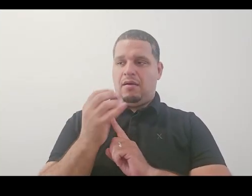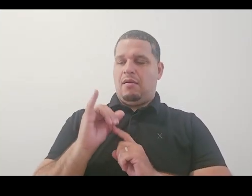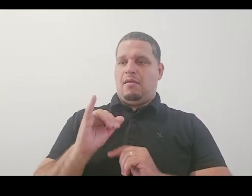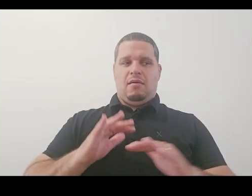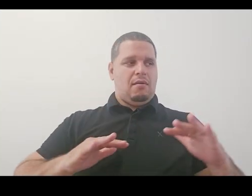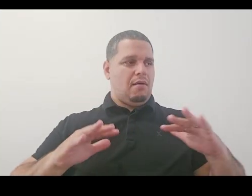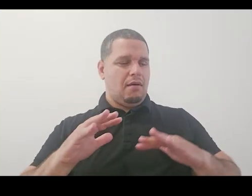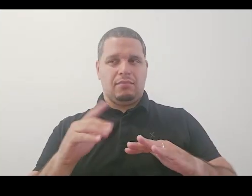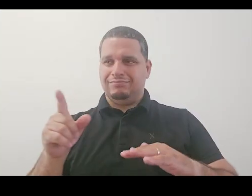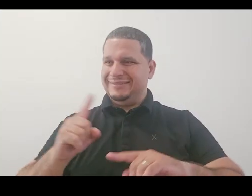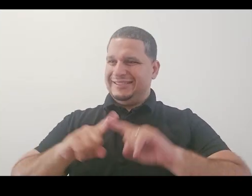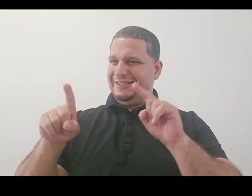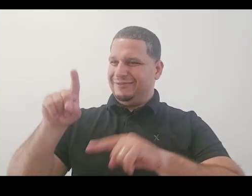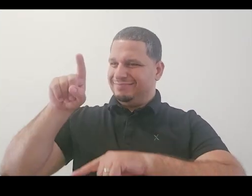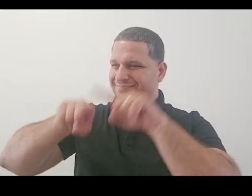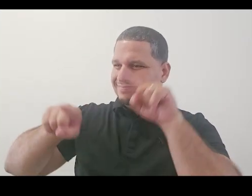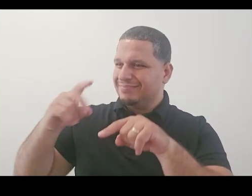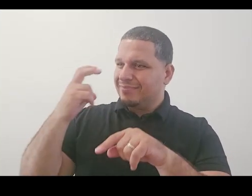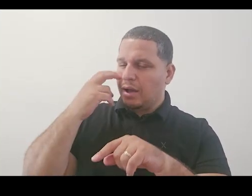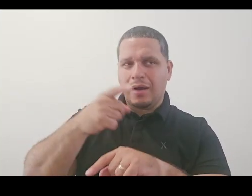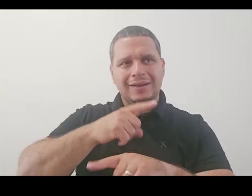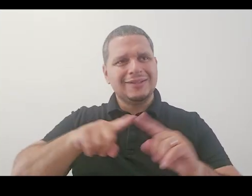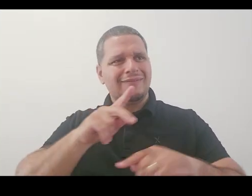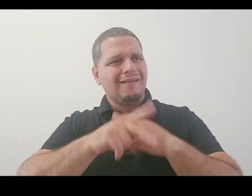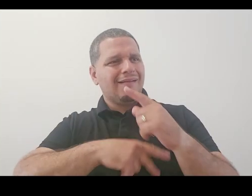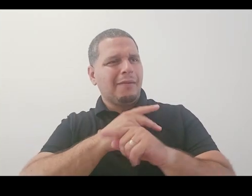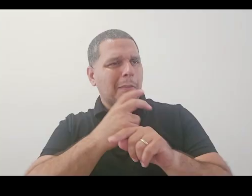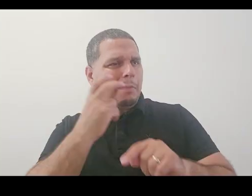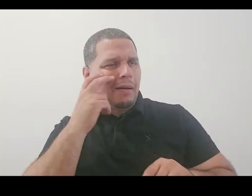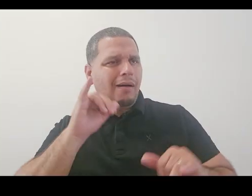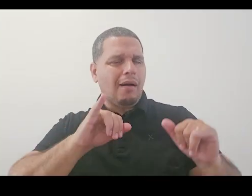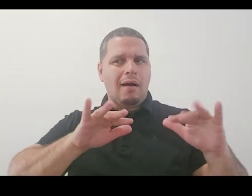of spectrum of blindness is just so